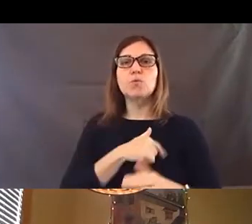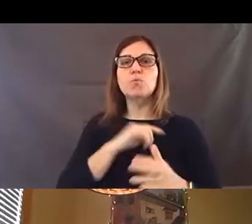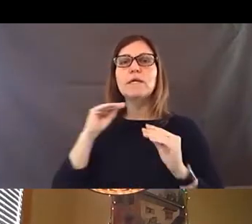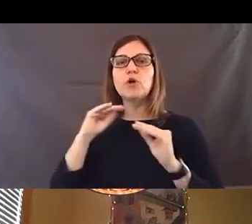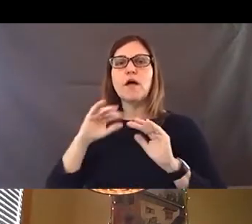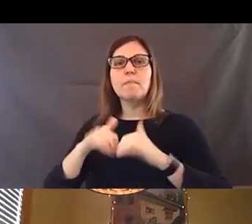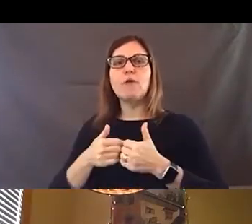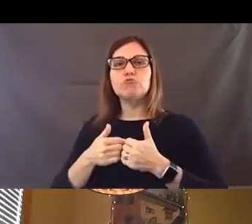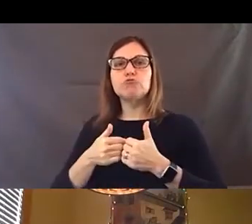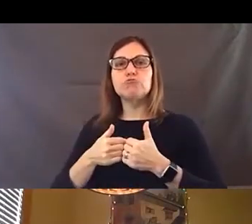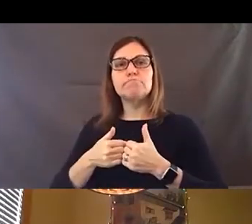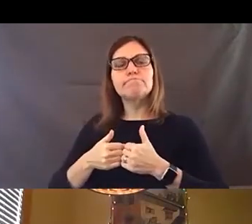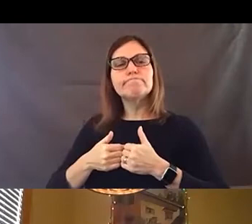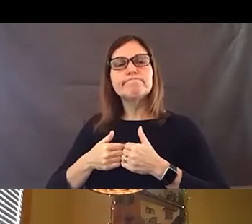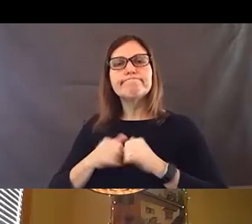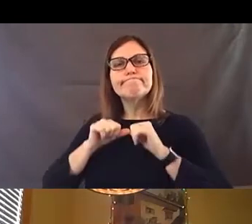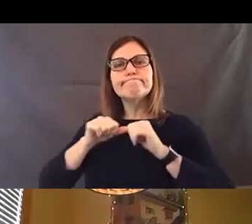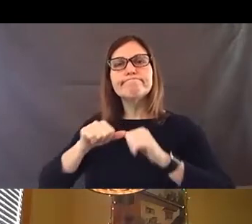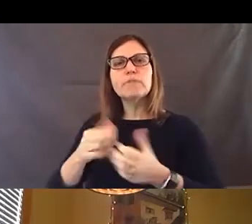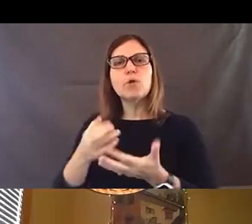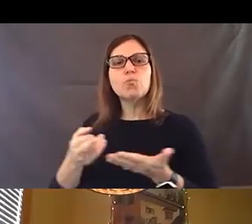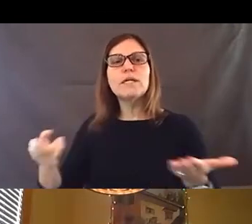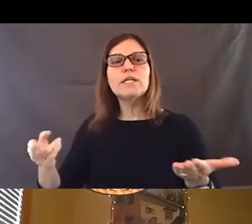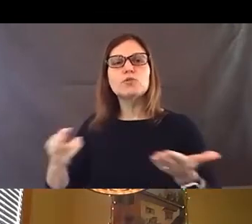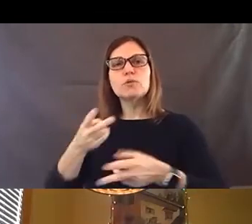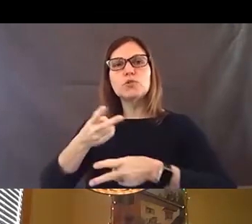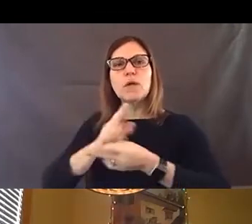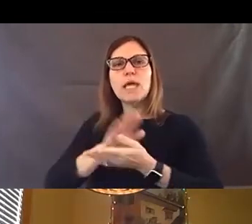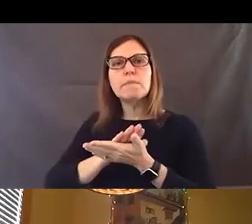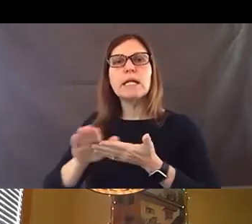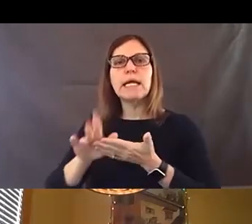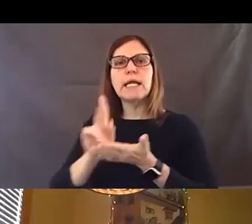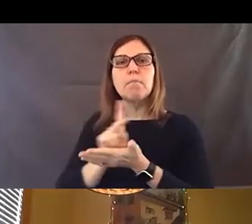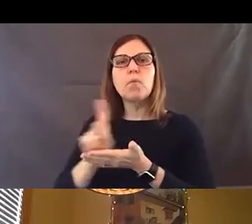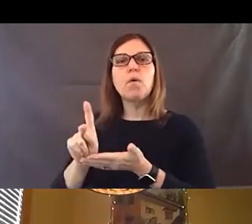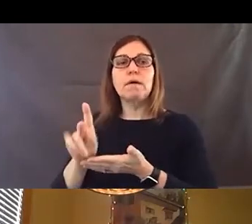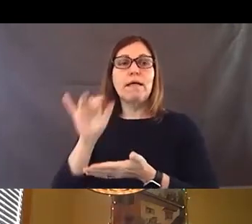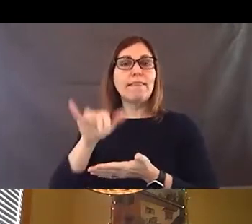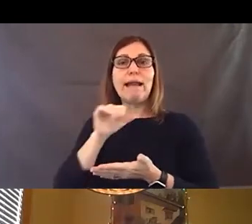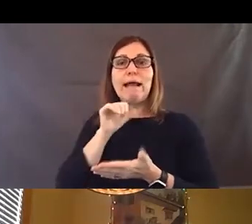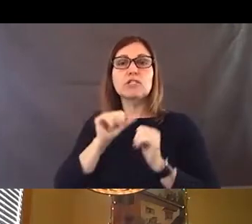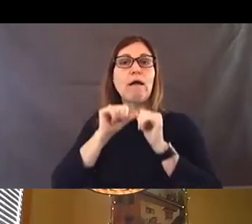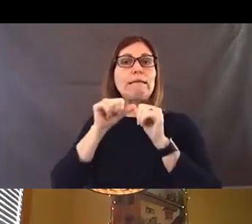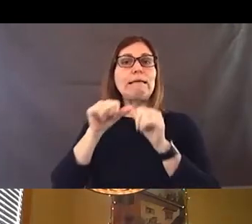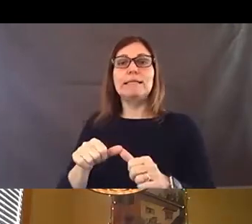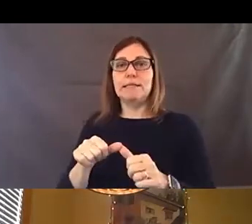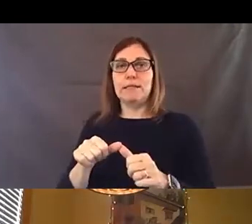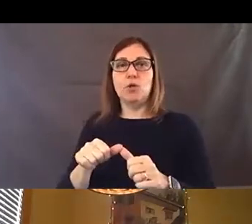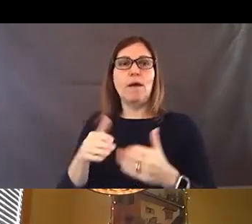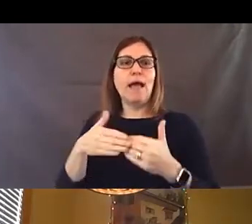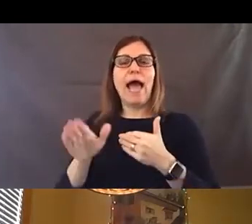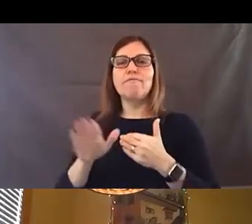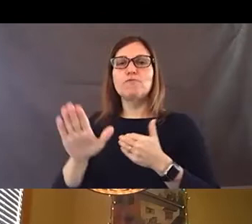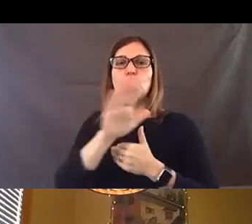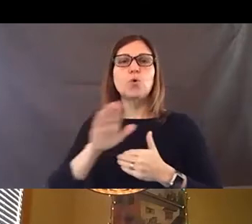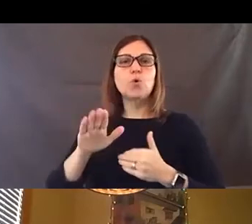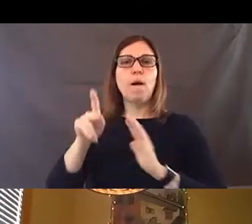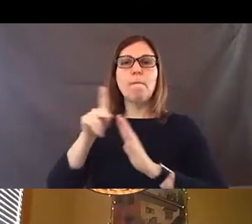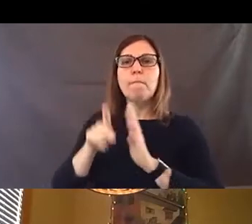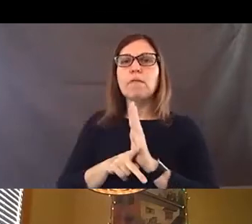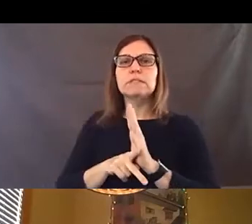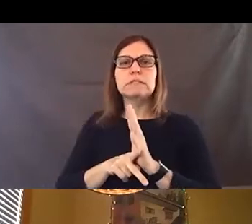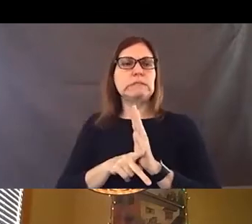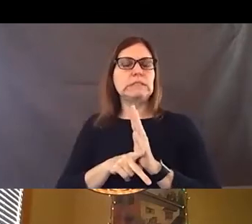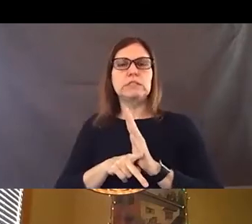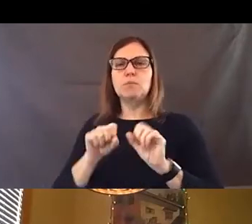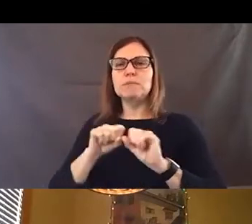our resources and keep them clean and purified. And that has not continued after all of the ill-conceived policies and depredations. So right now is a